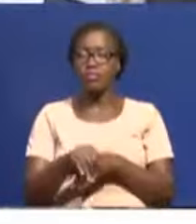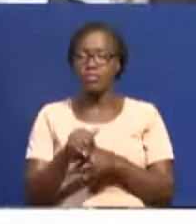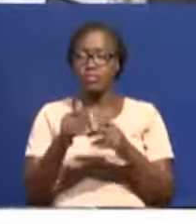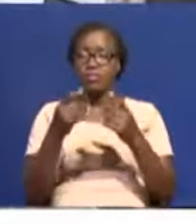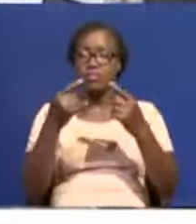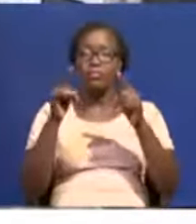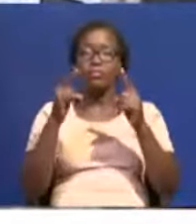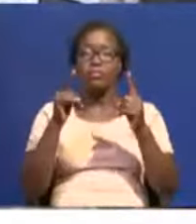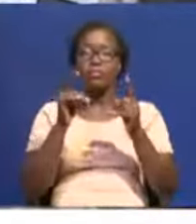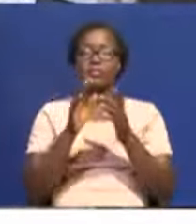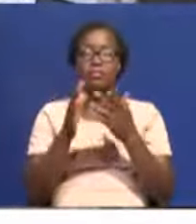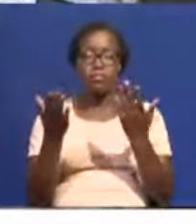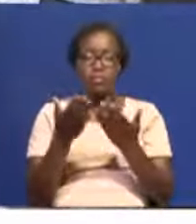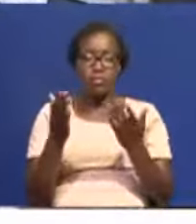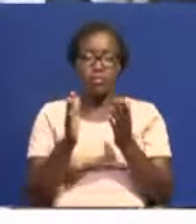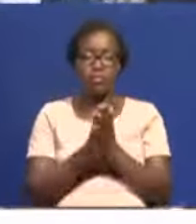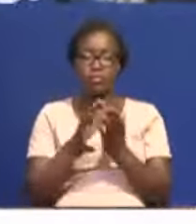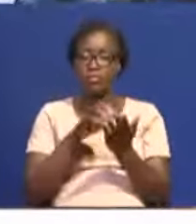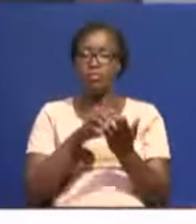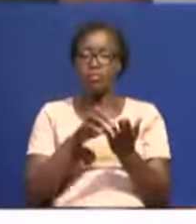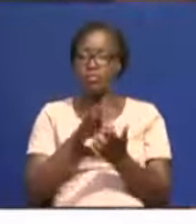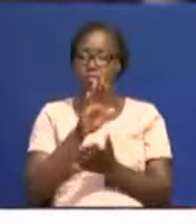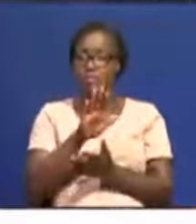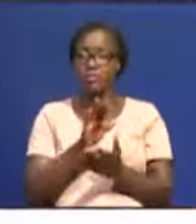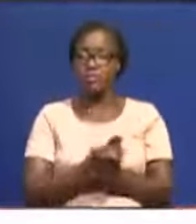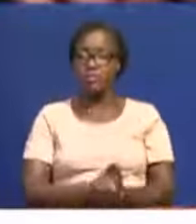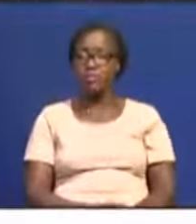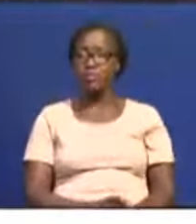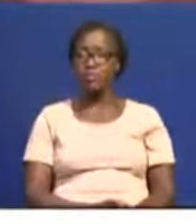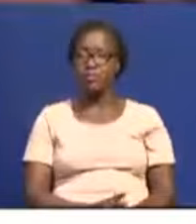regardless of their circumstances.